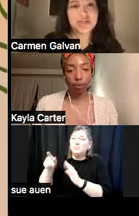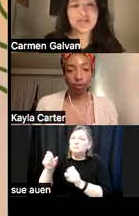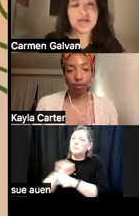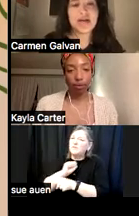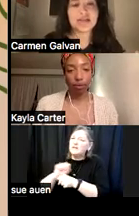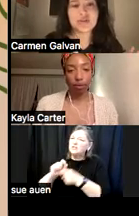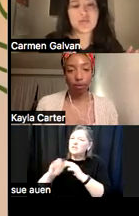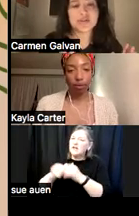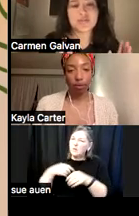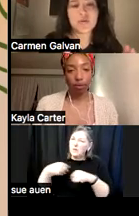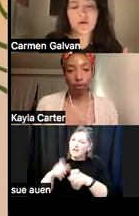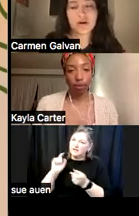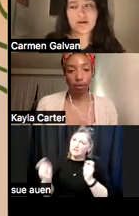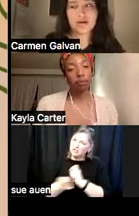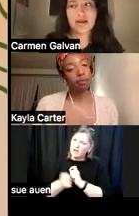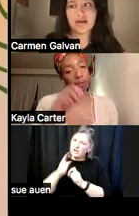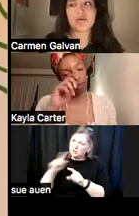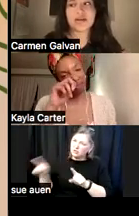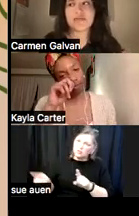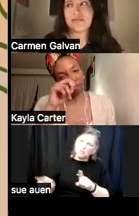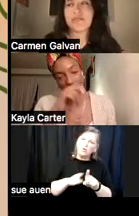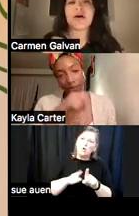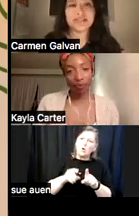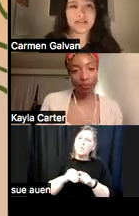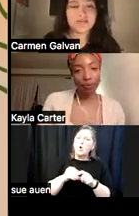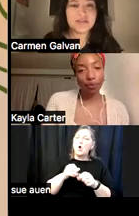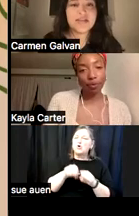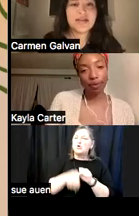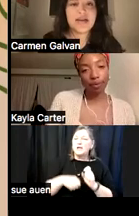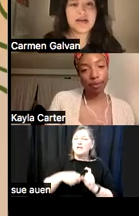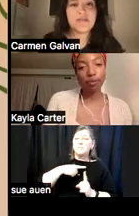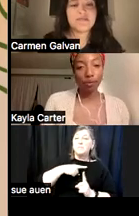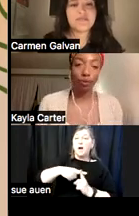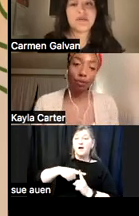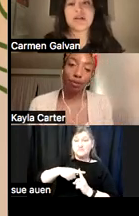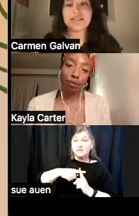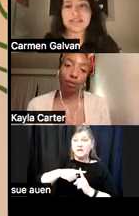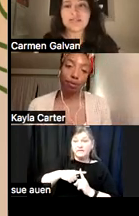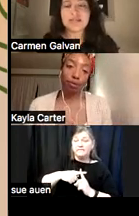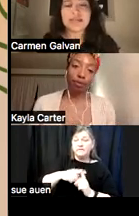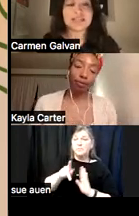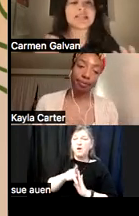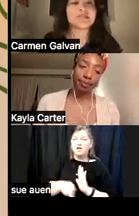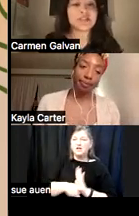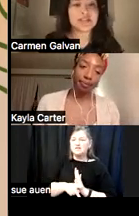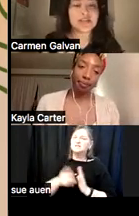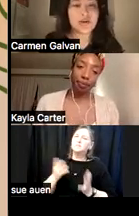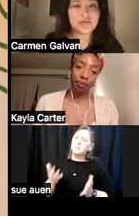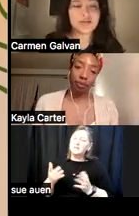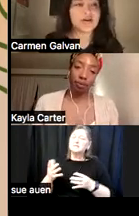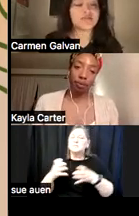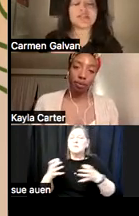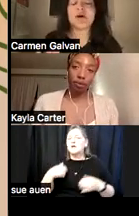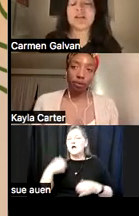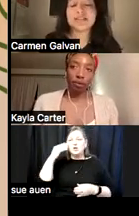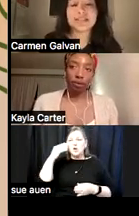change towards more grief positive policies, because as much as I know that